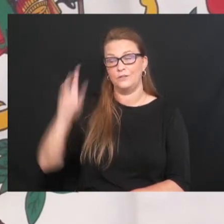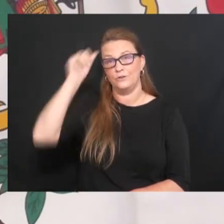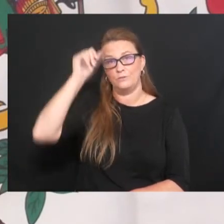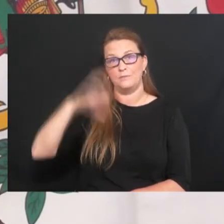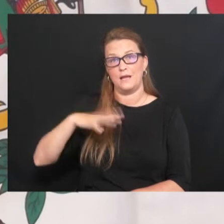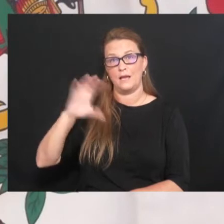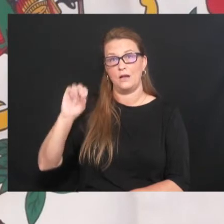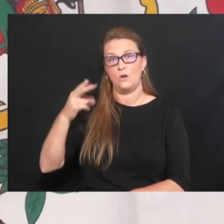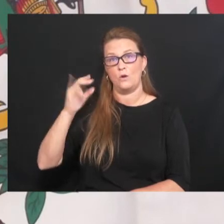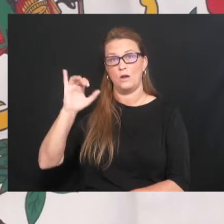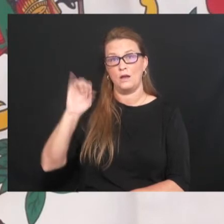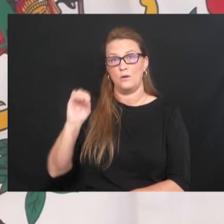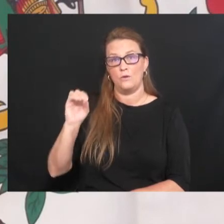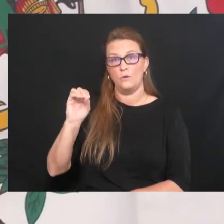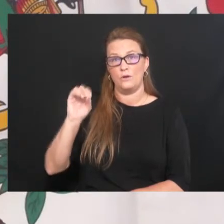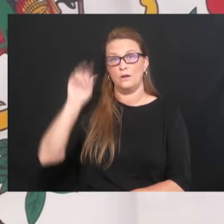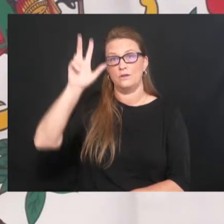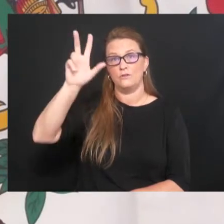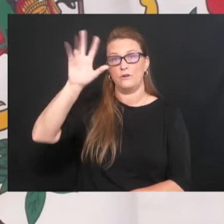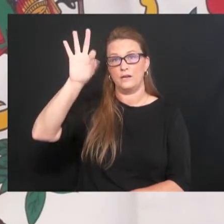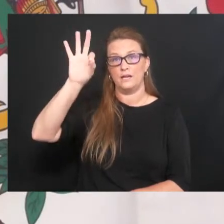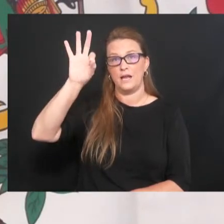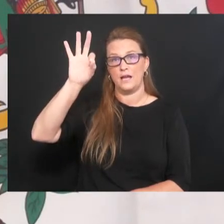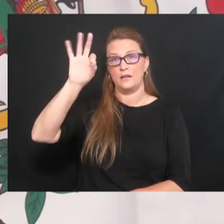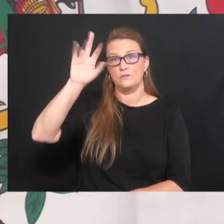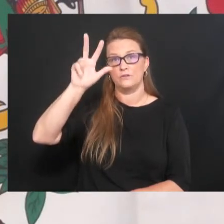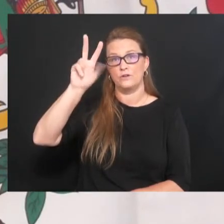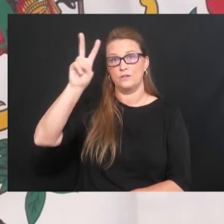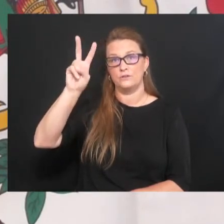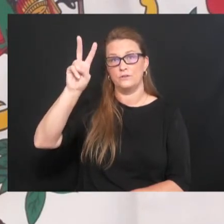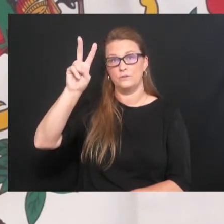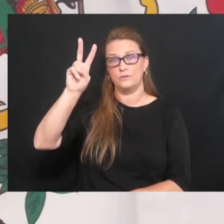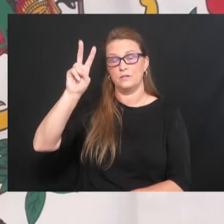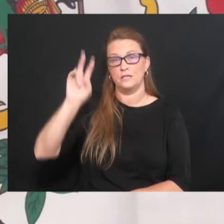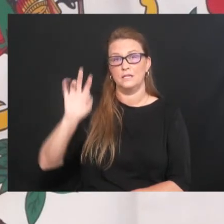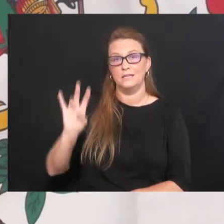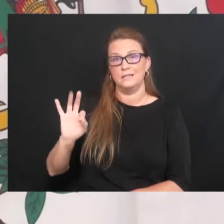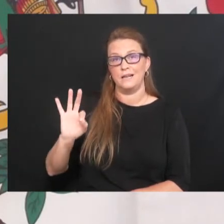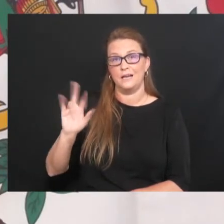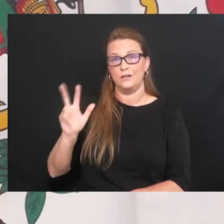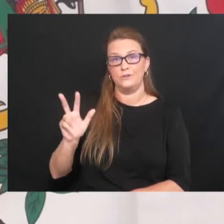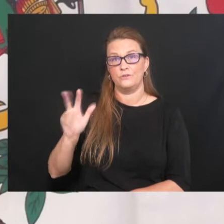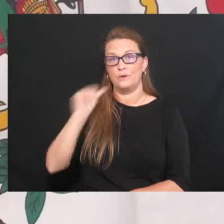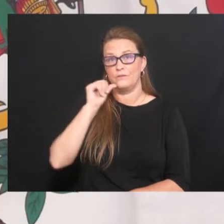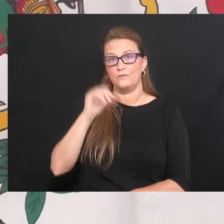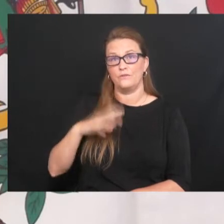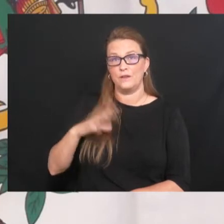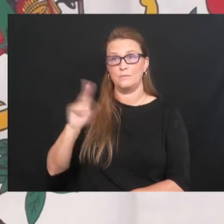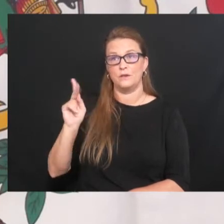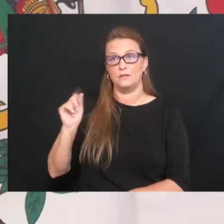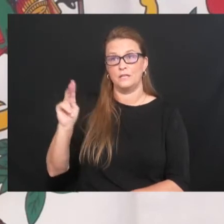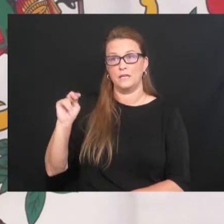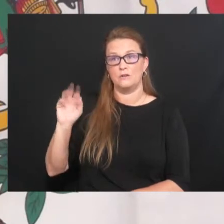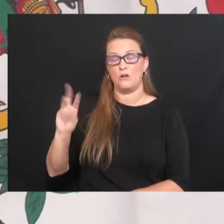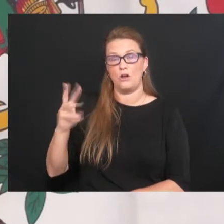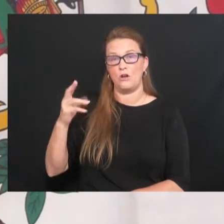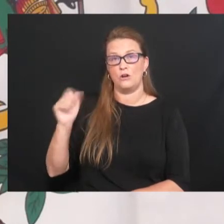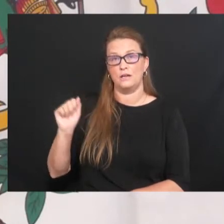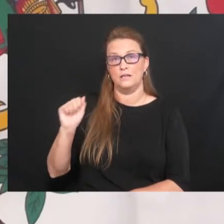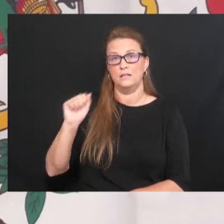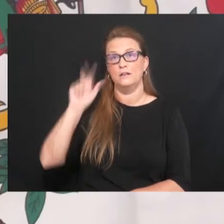from Ohio County. The 3,932nd death, a 93-year-old female from Kanawha County.